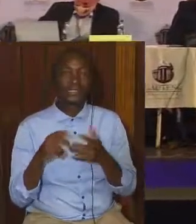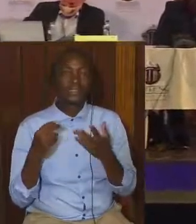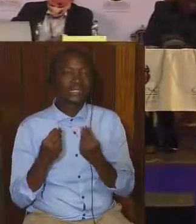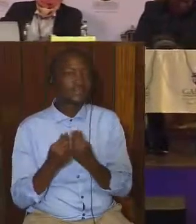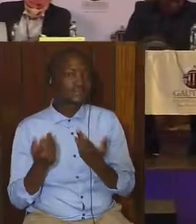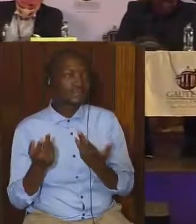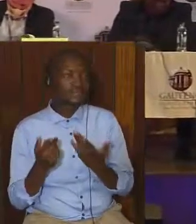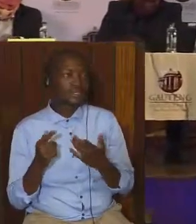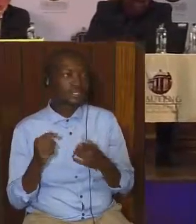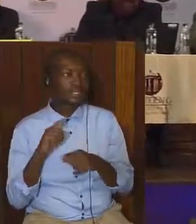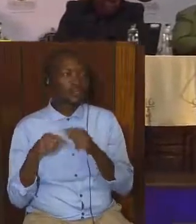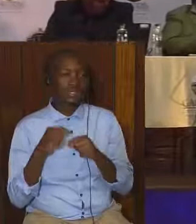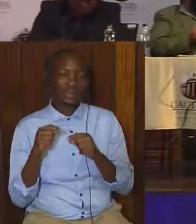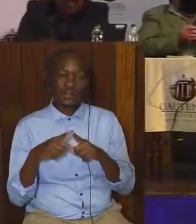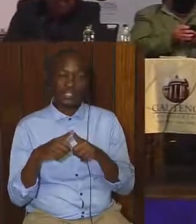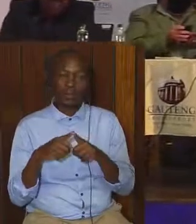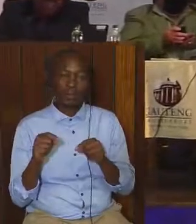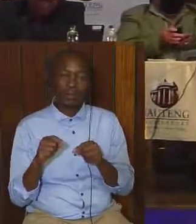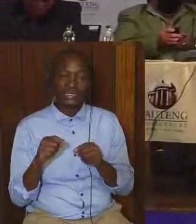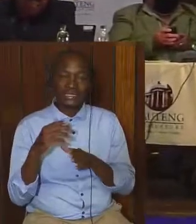the completion date.